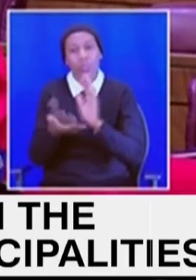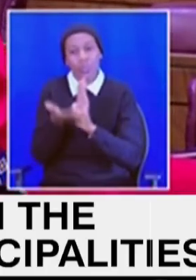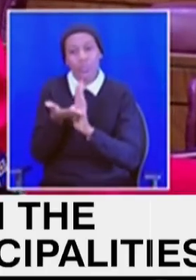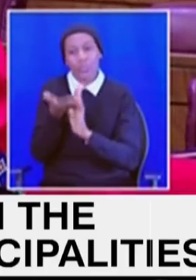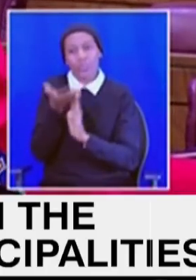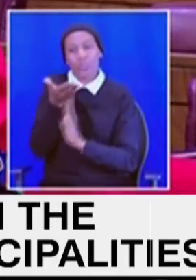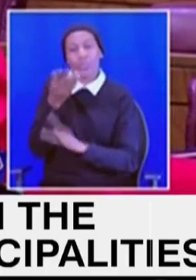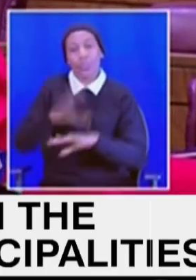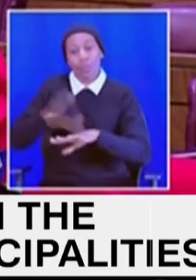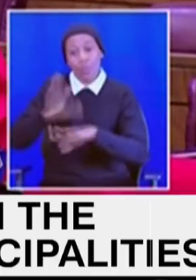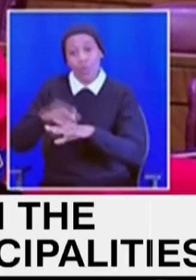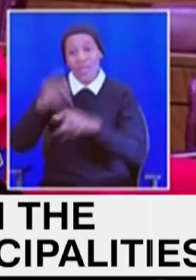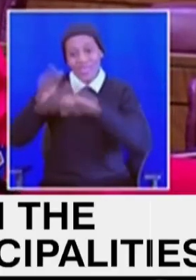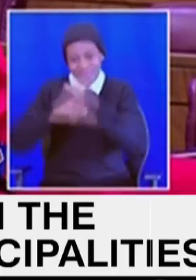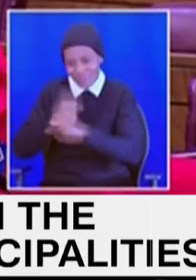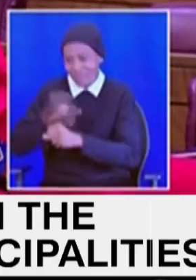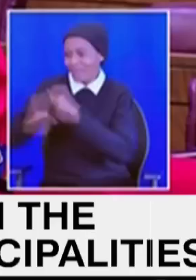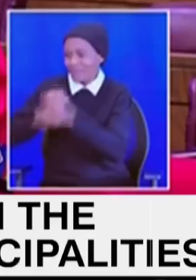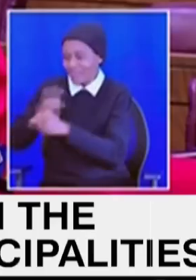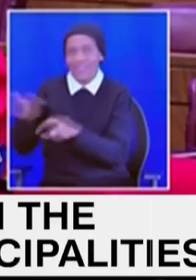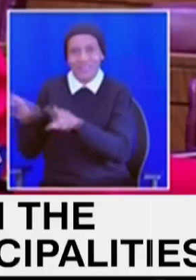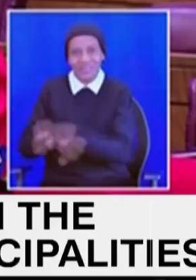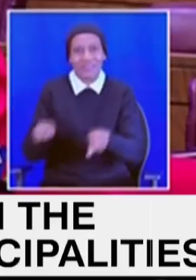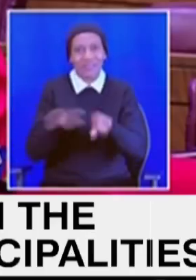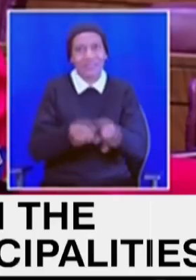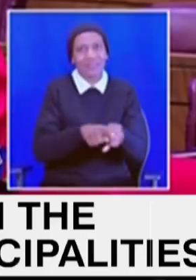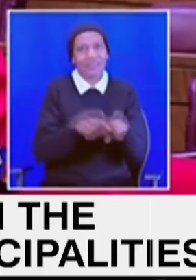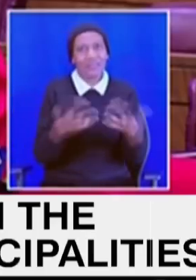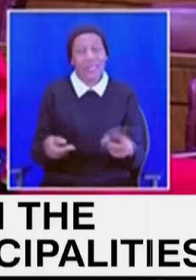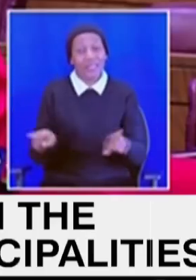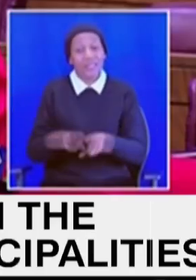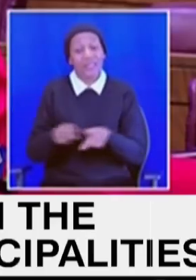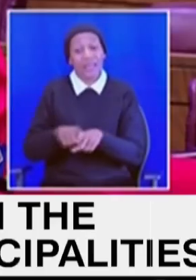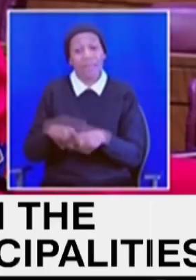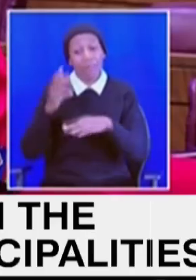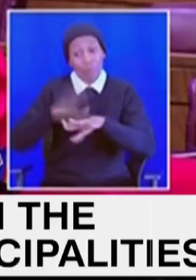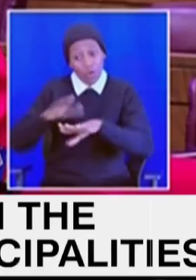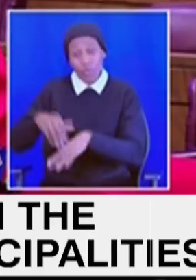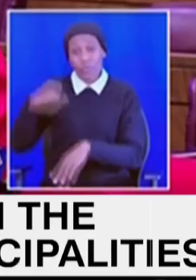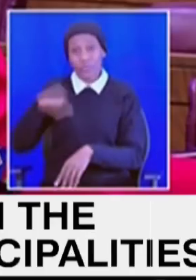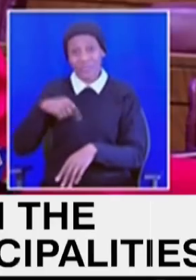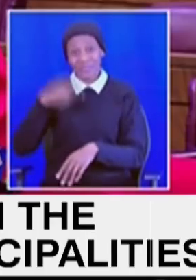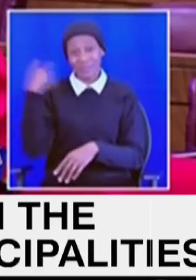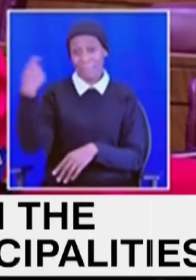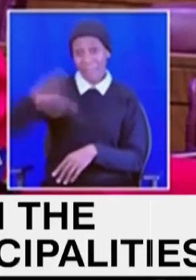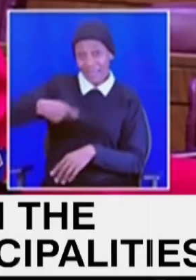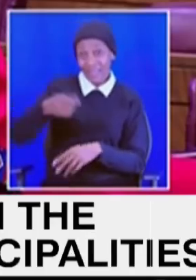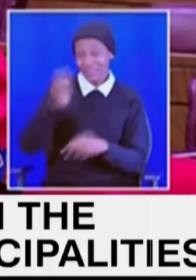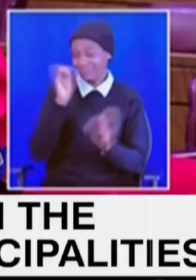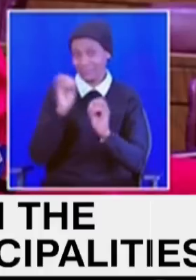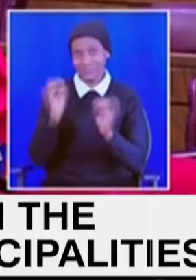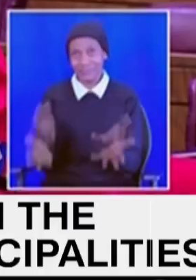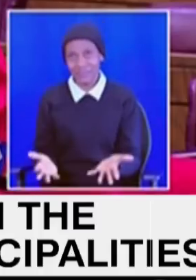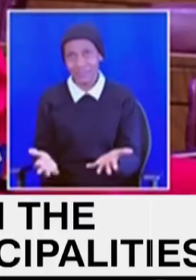with each financial year, as the collection of municipal debt require more in-depth approach. Which step